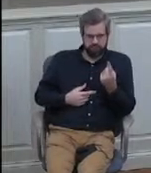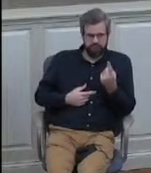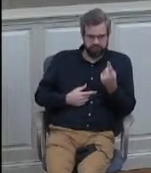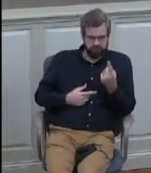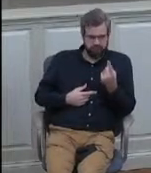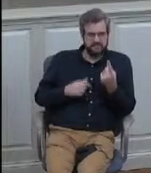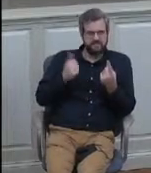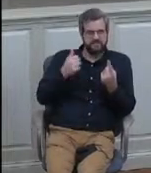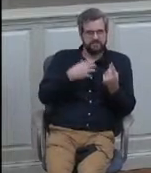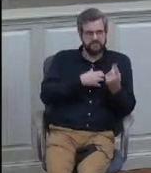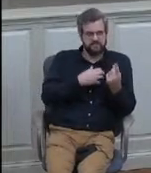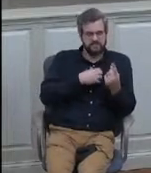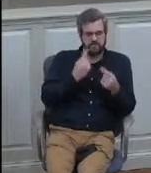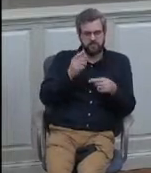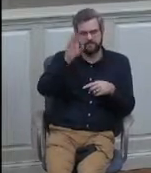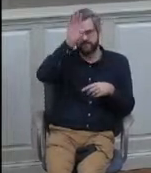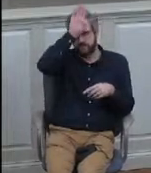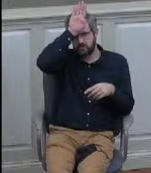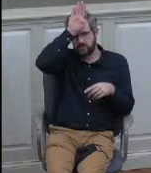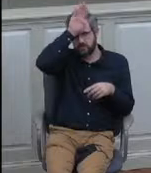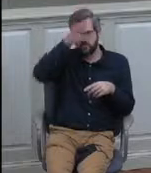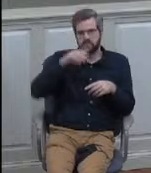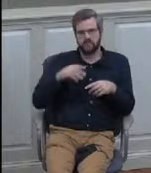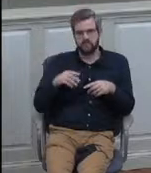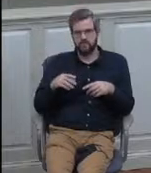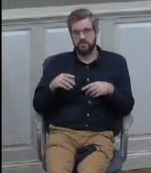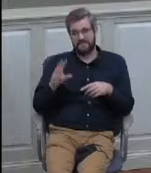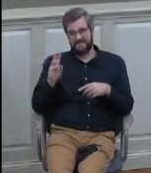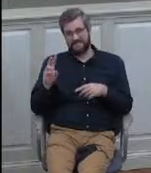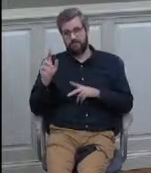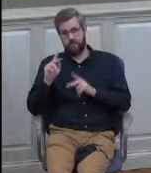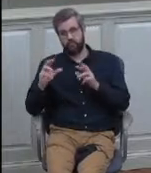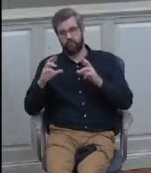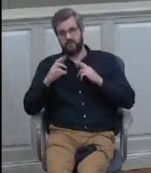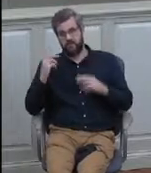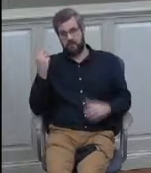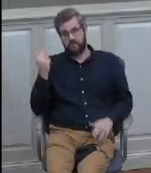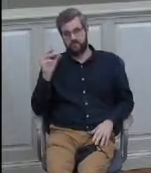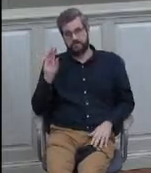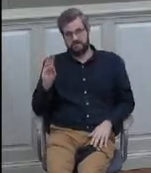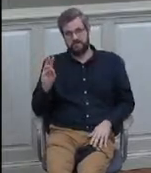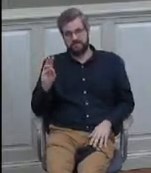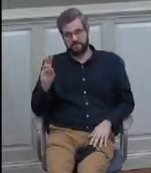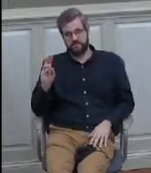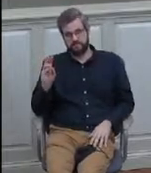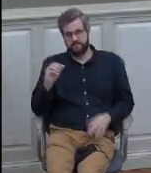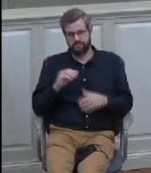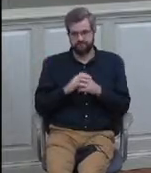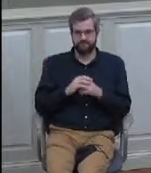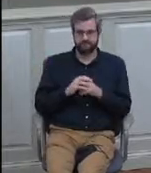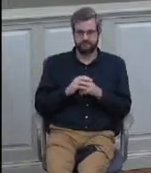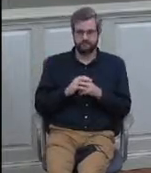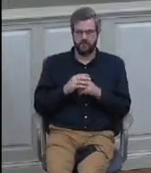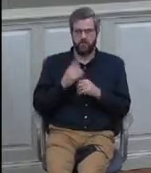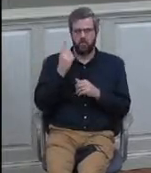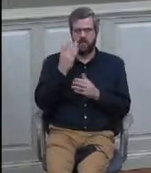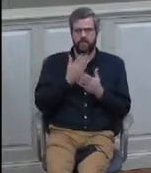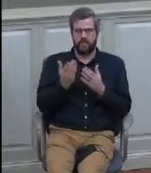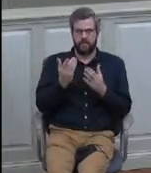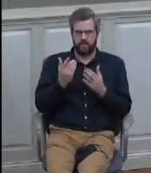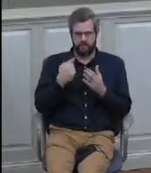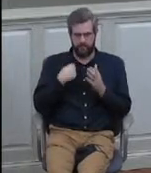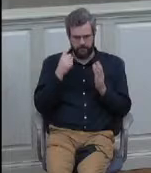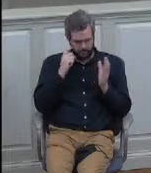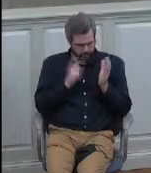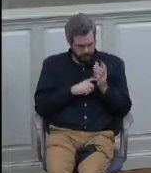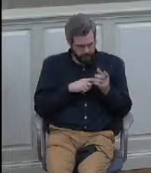10 police, one fire. We did have 6 retirees last year. One thing that really stuck out as I put these numbers together